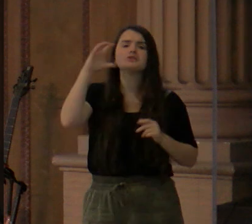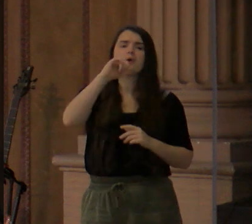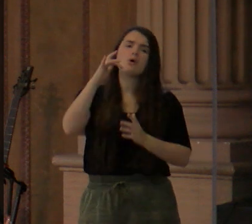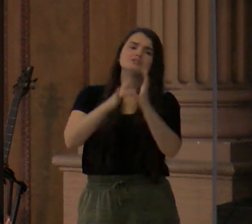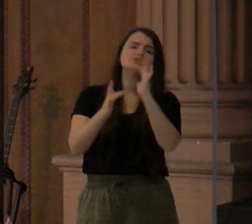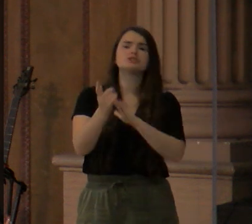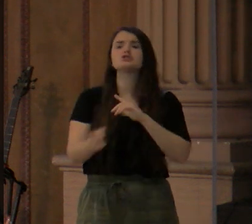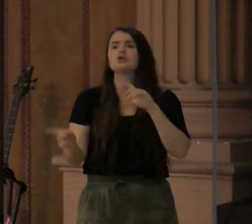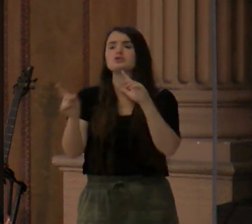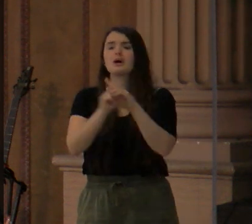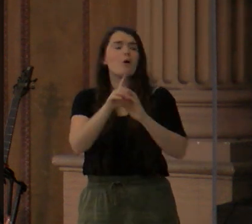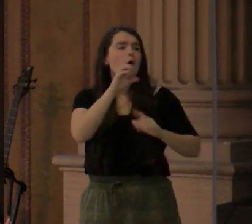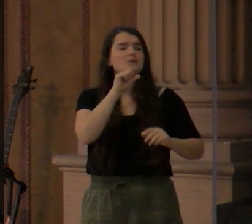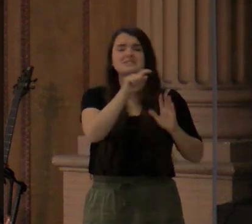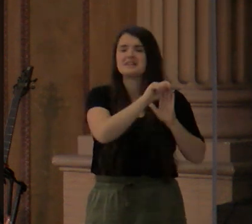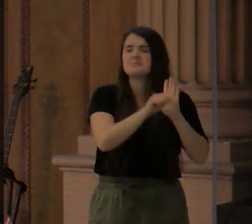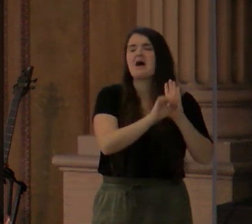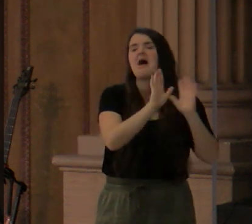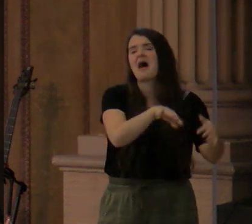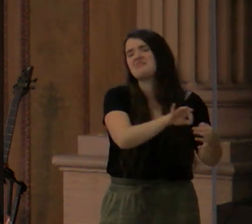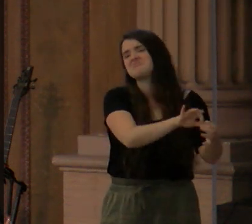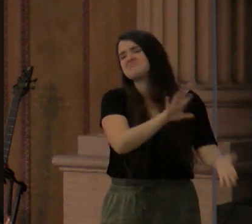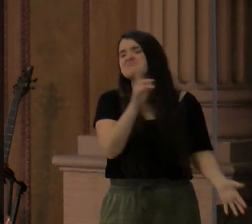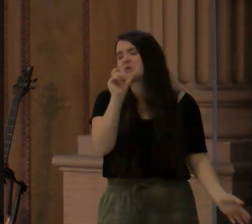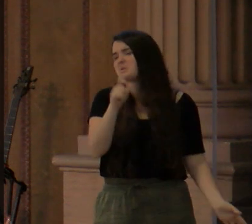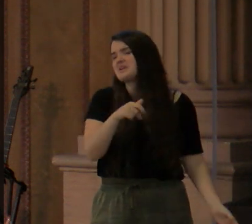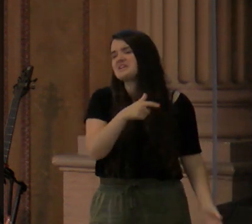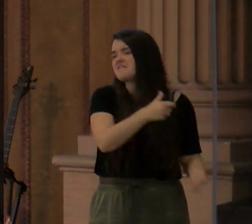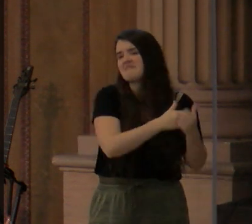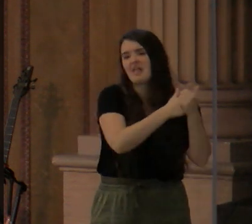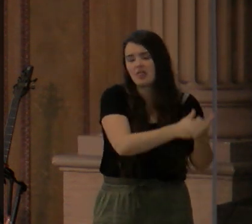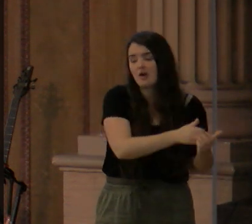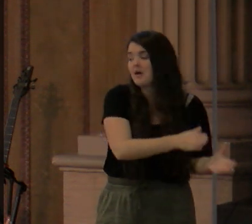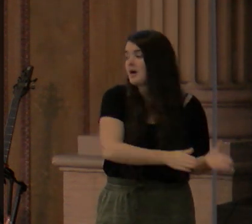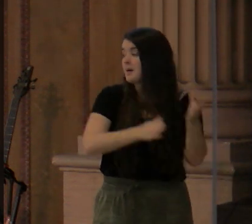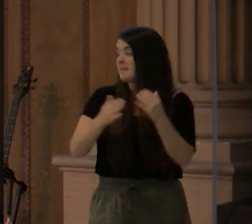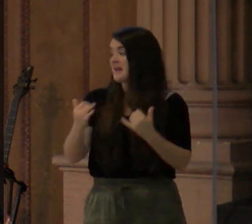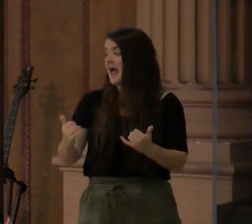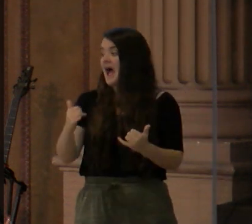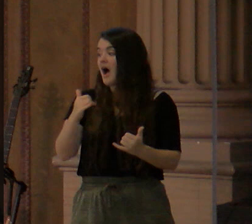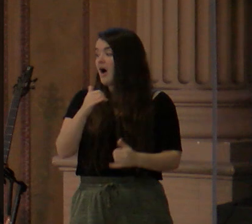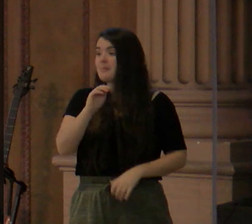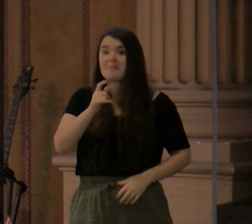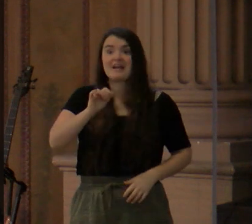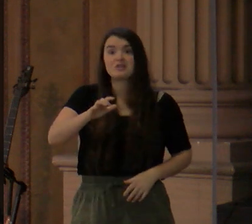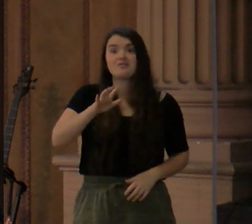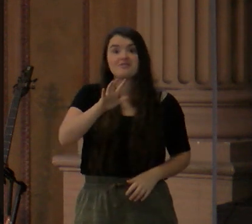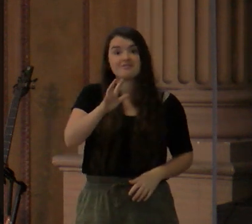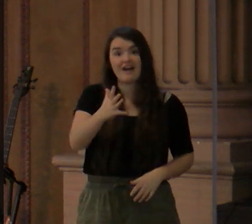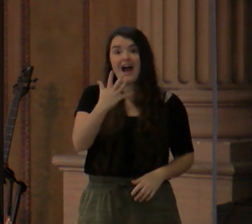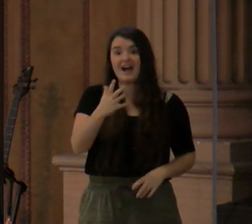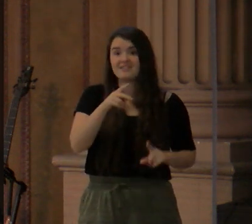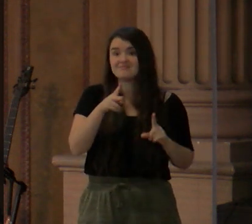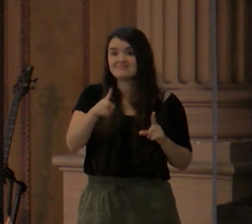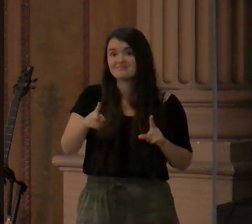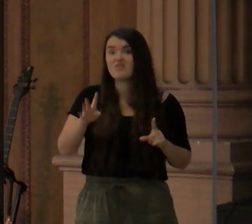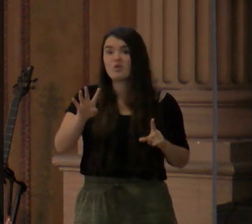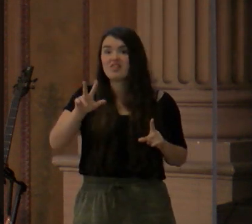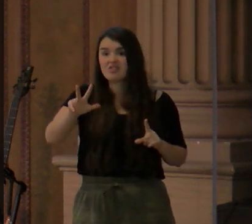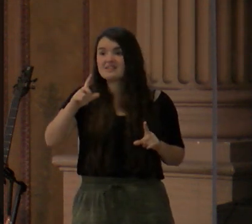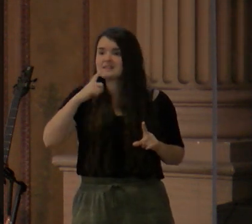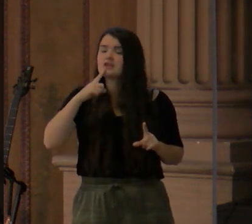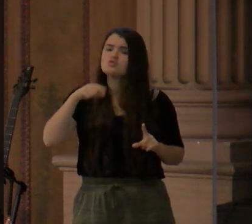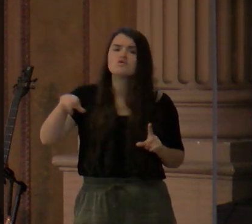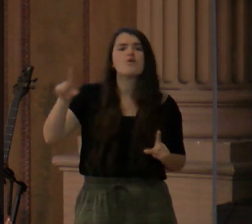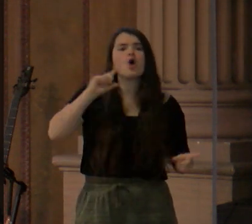But then we go to this sermon and we see him say things like Matthew 5, 43, where he says, you've heard that it was said, you shall love your neighbor and hate